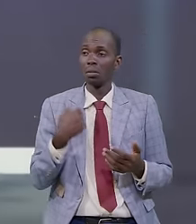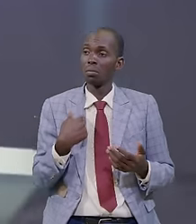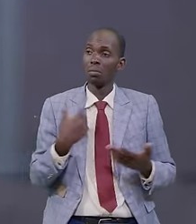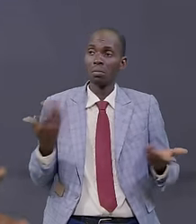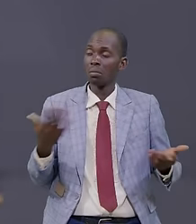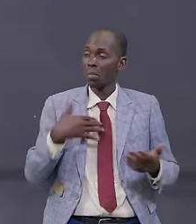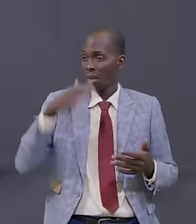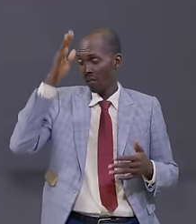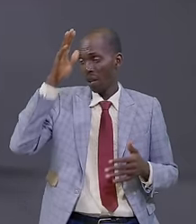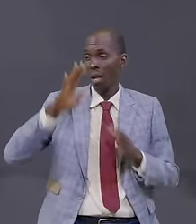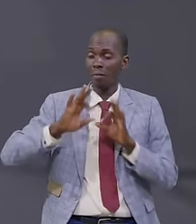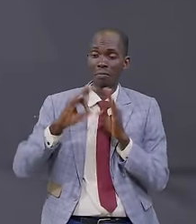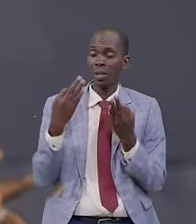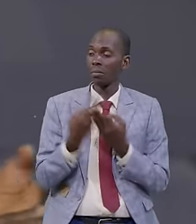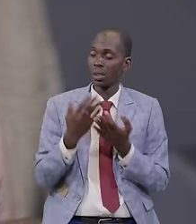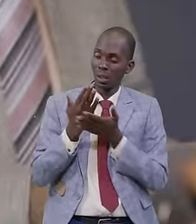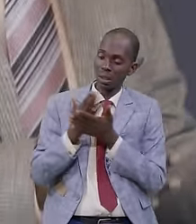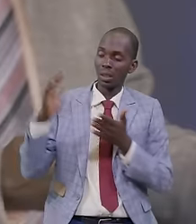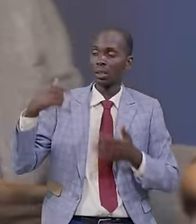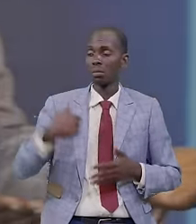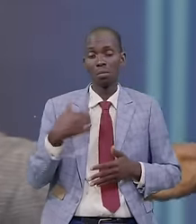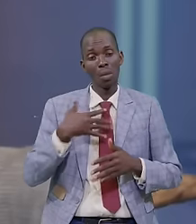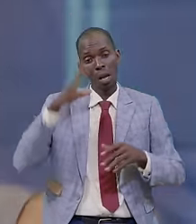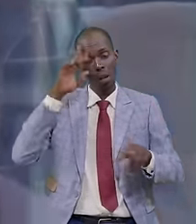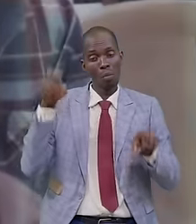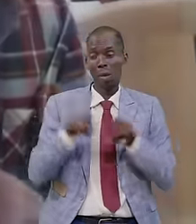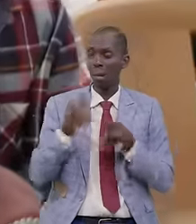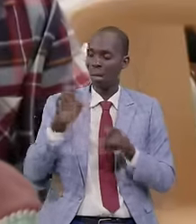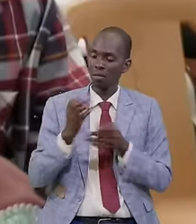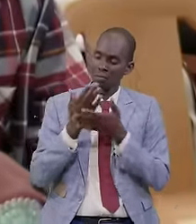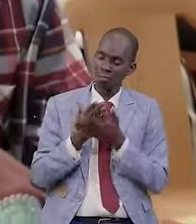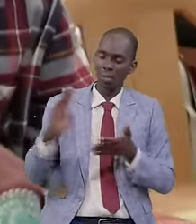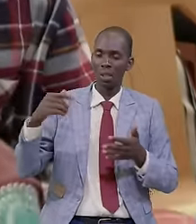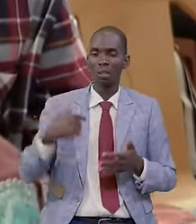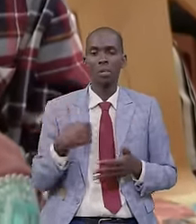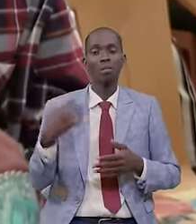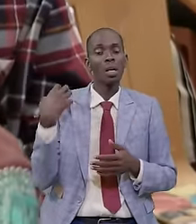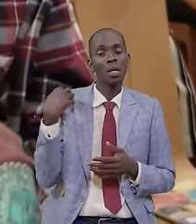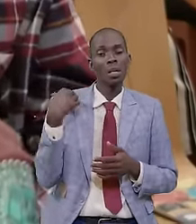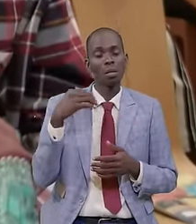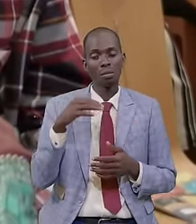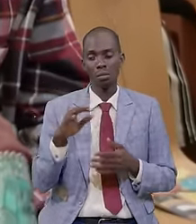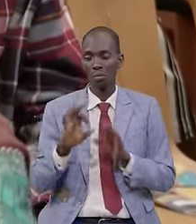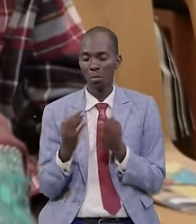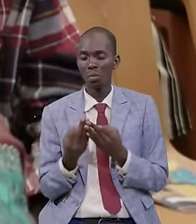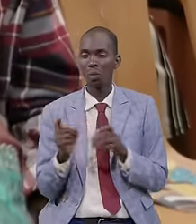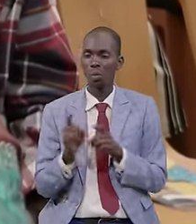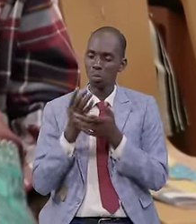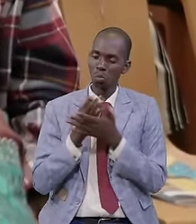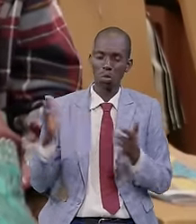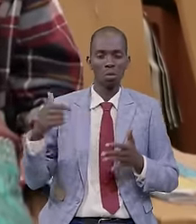house. I'm rejected from my brethren. I'm rejected from Potiphar. No, no, no, no,